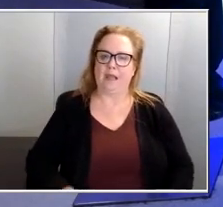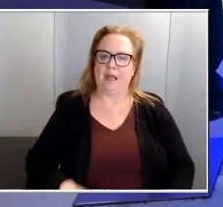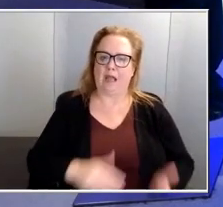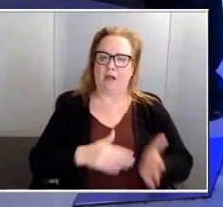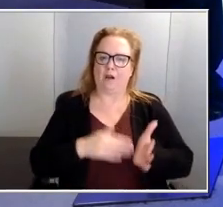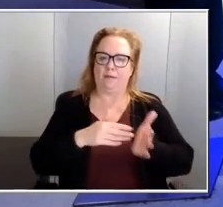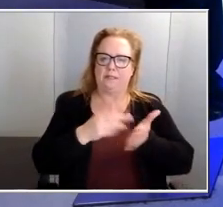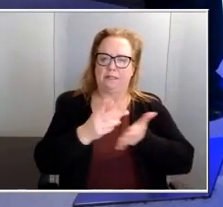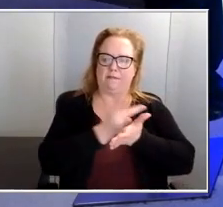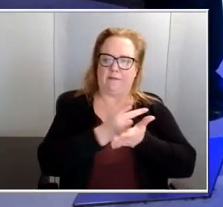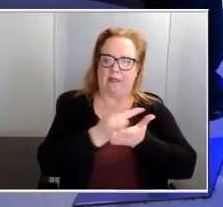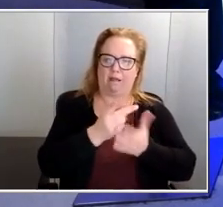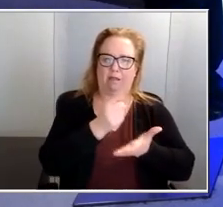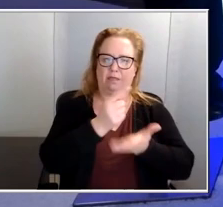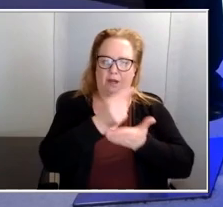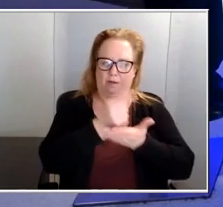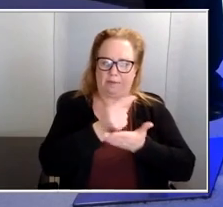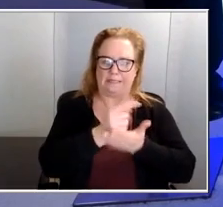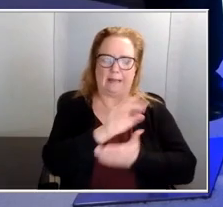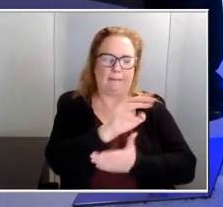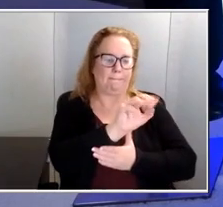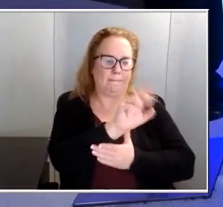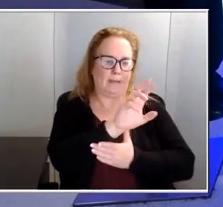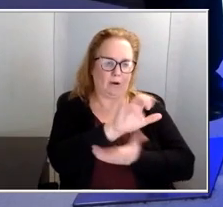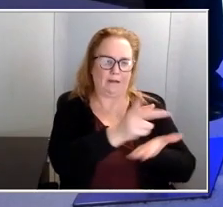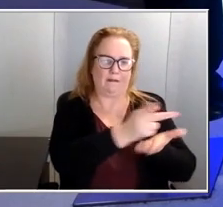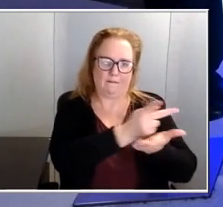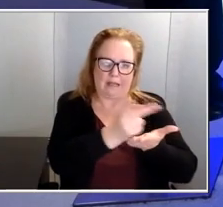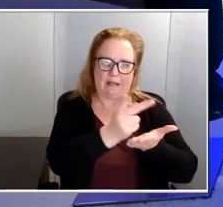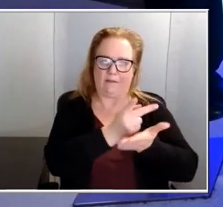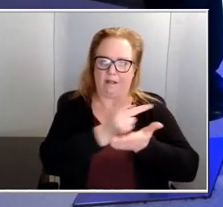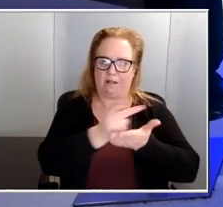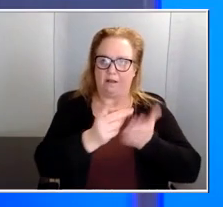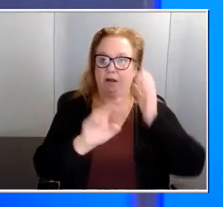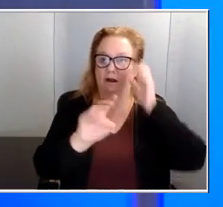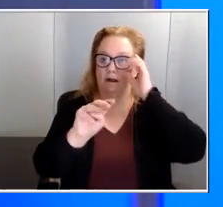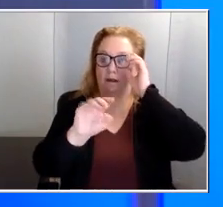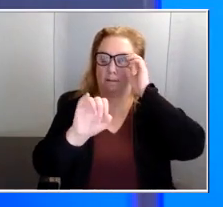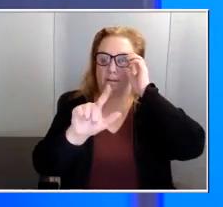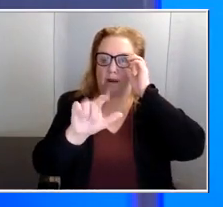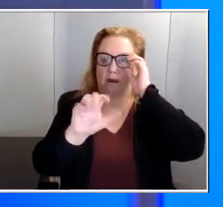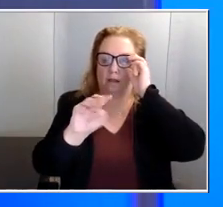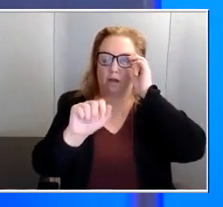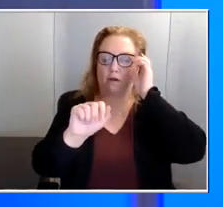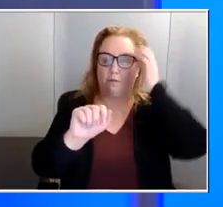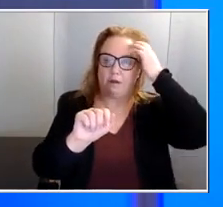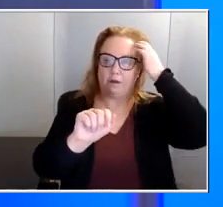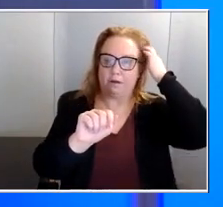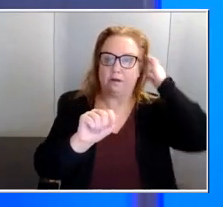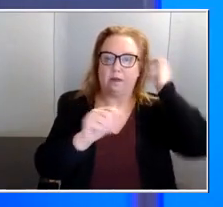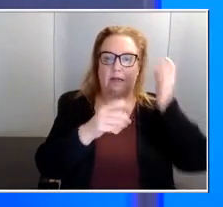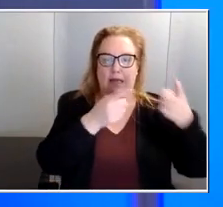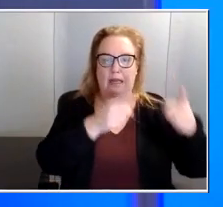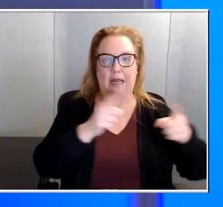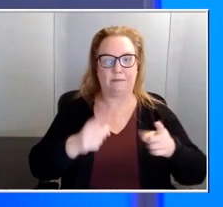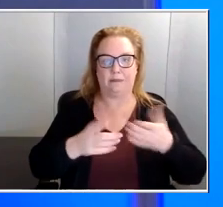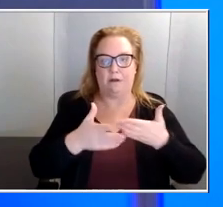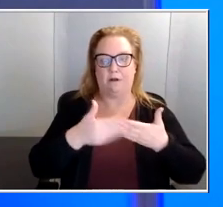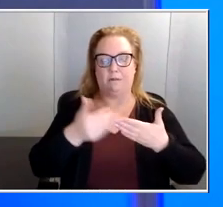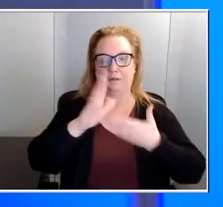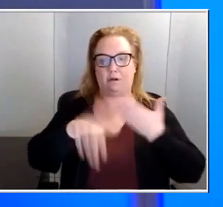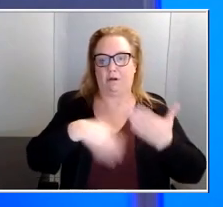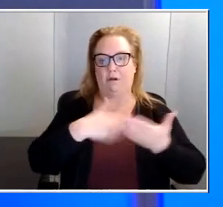therapies before, like Mary did, before you find one that works? In multiple myeloma, Dr. Abdallah would tell us that it occurs in virtually all